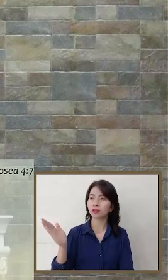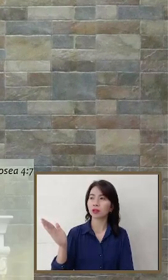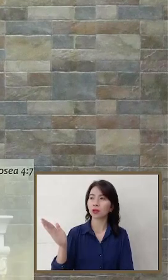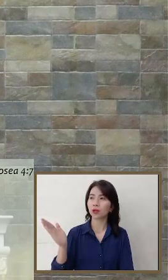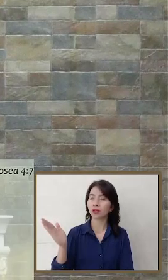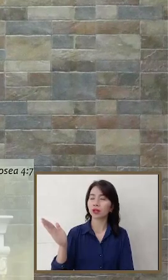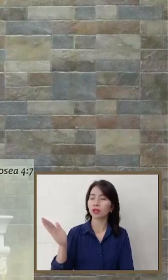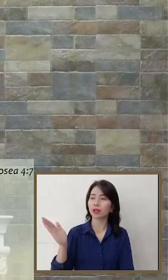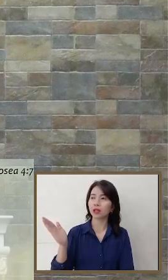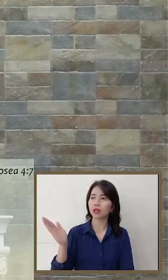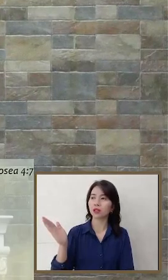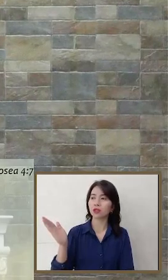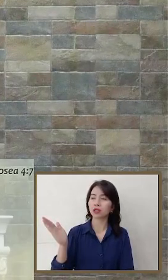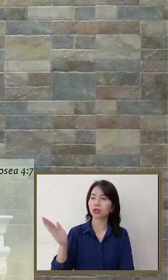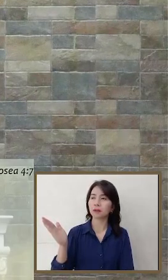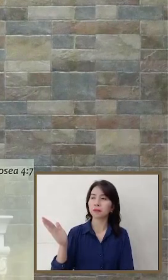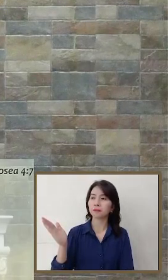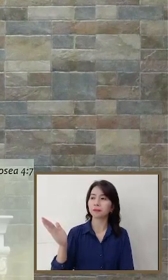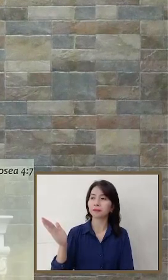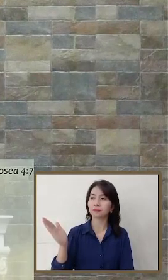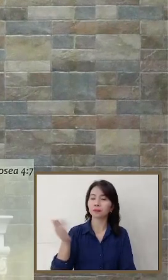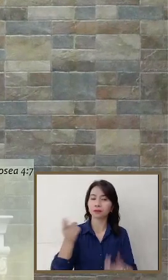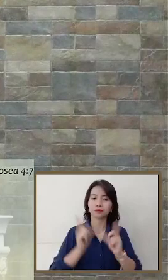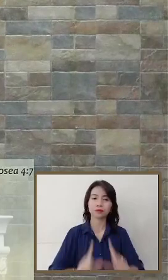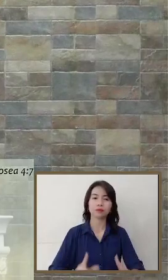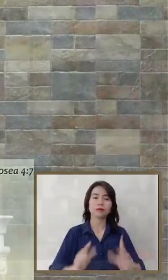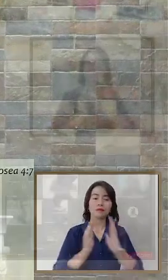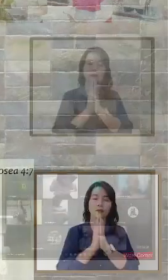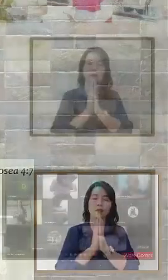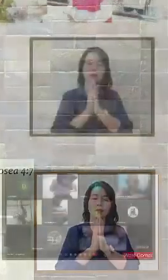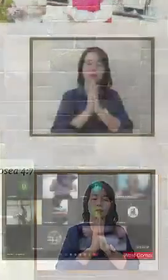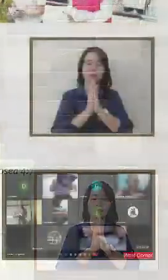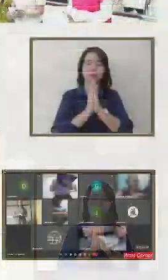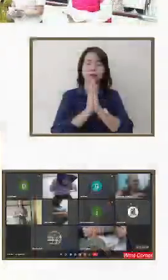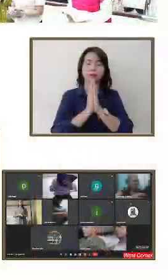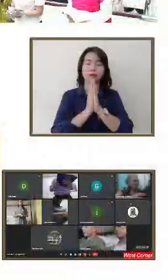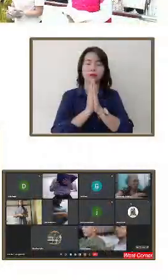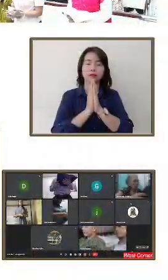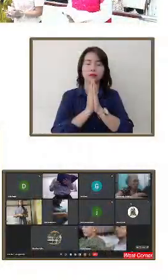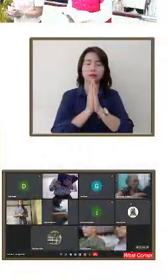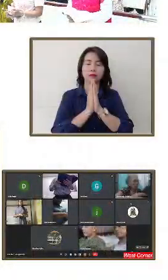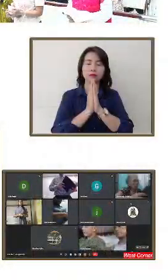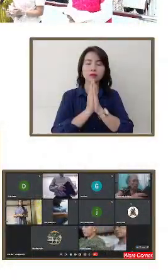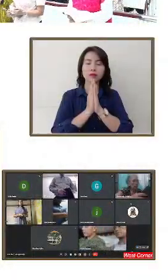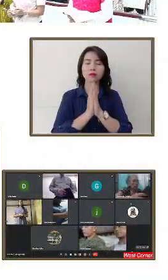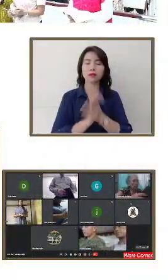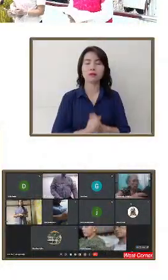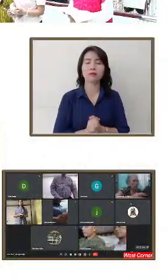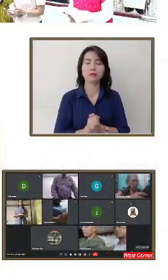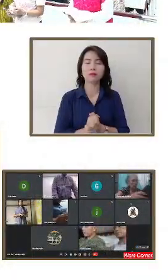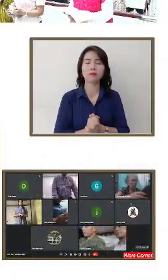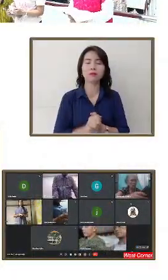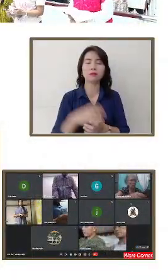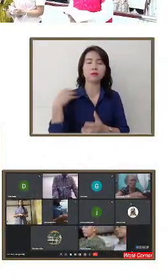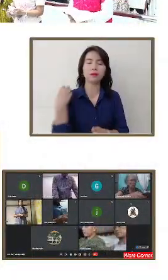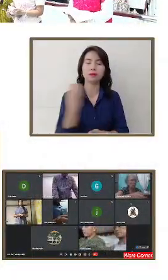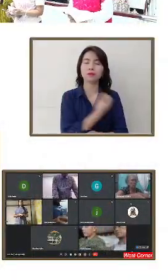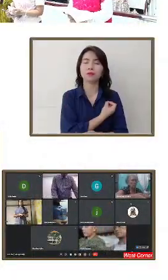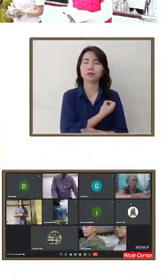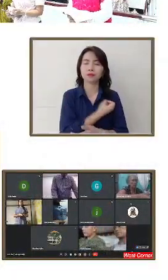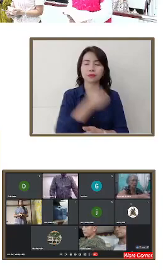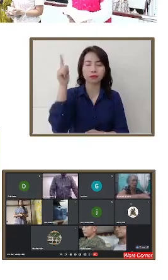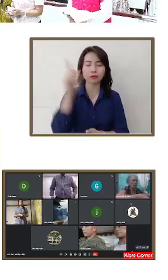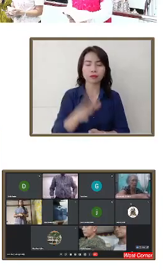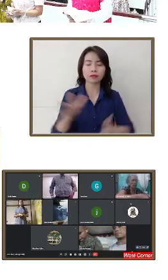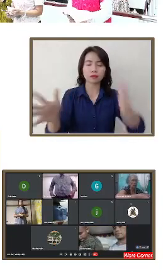their glory into shame." Let's close our eyes, let's bow our heads, let's pray. Our most gracious Heavenly Father,